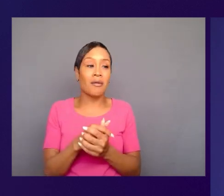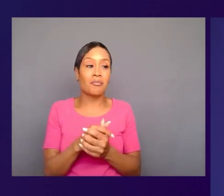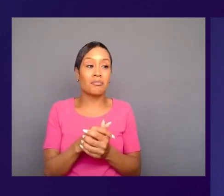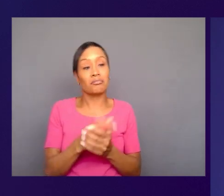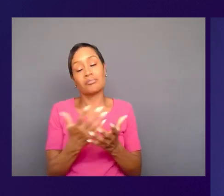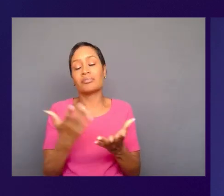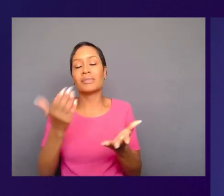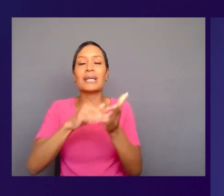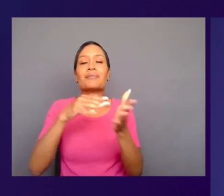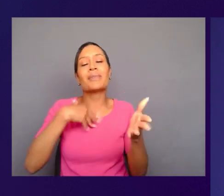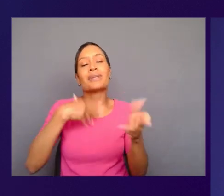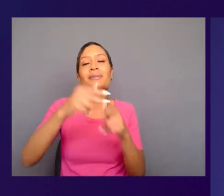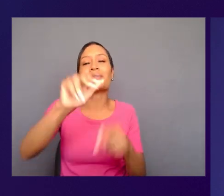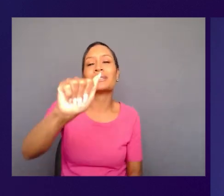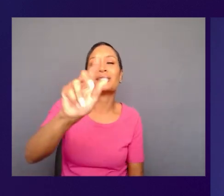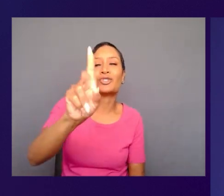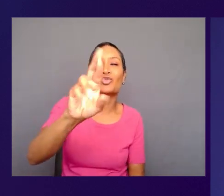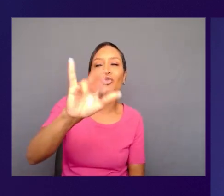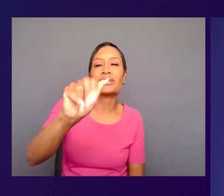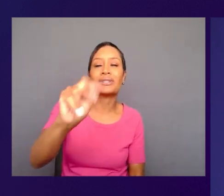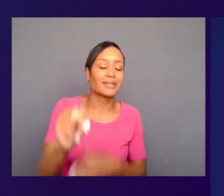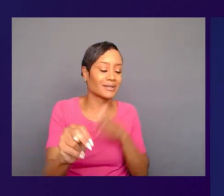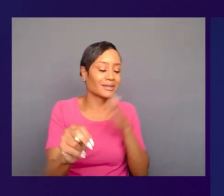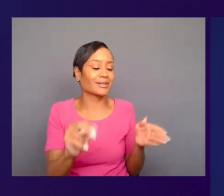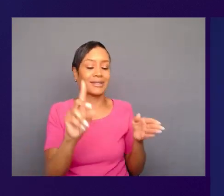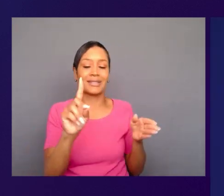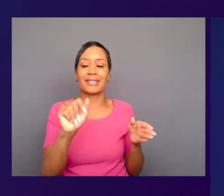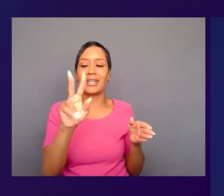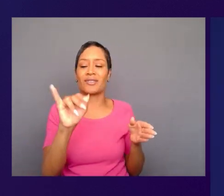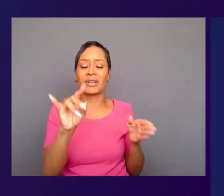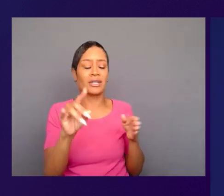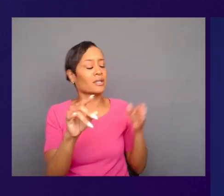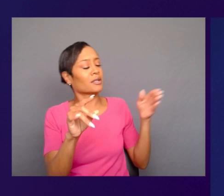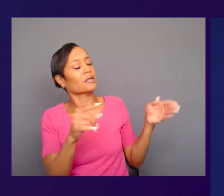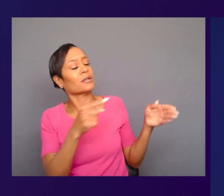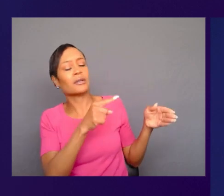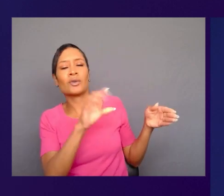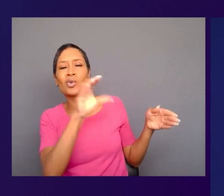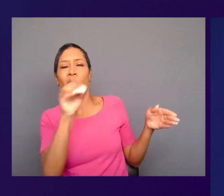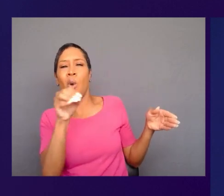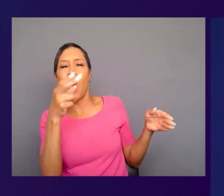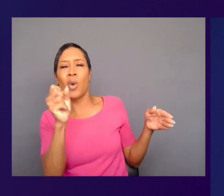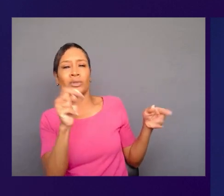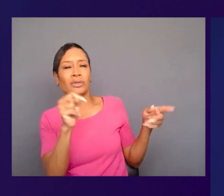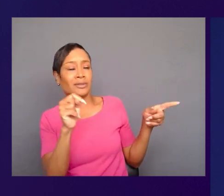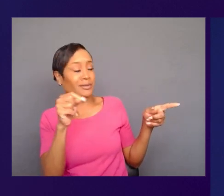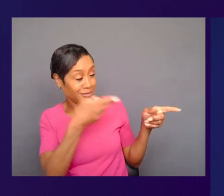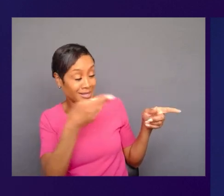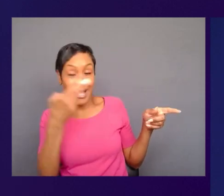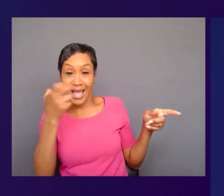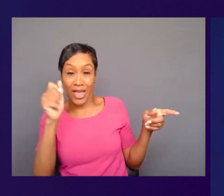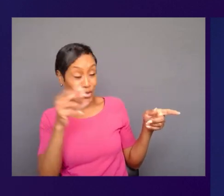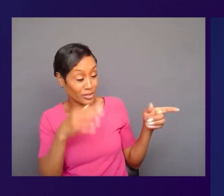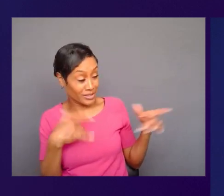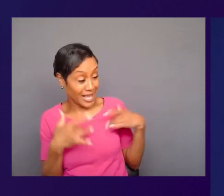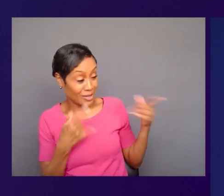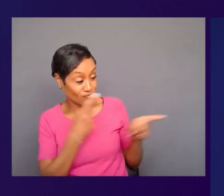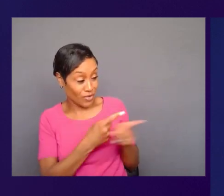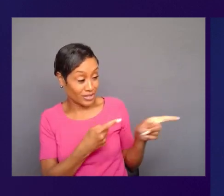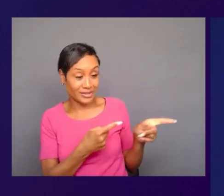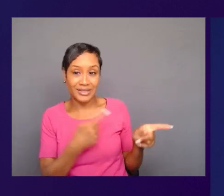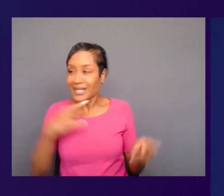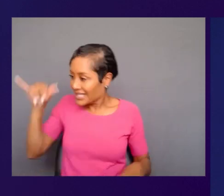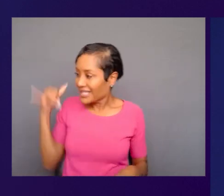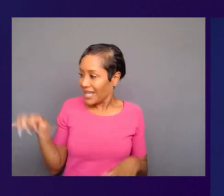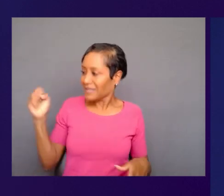name is Adrian. I'm joined with David, and I understand our co-host Heather is super psyched to be here. Is that about right? I am super psyched to be here